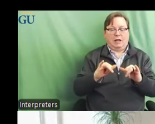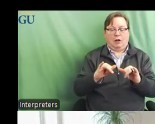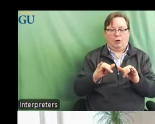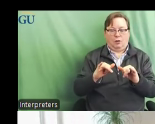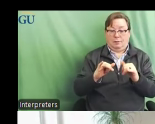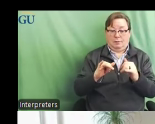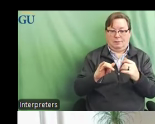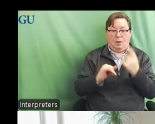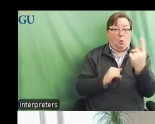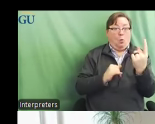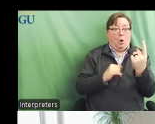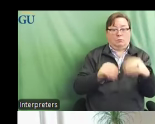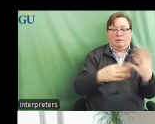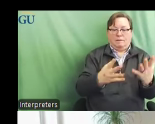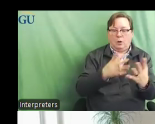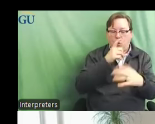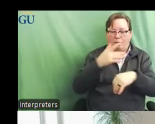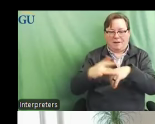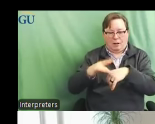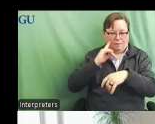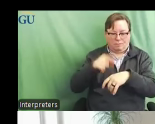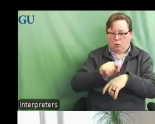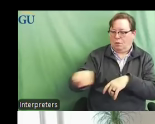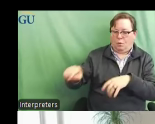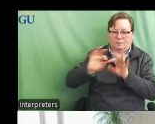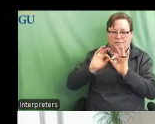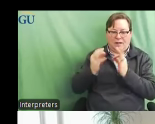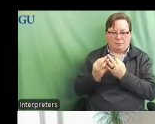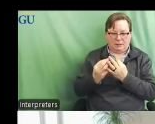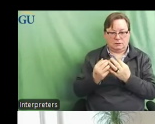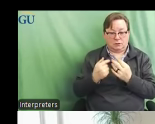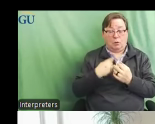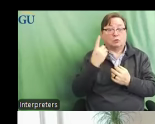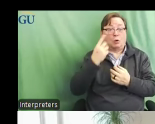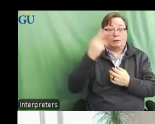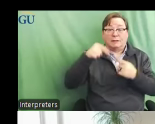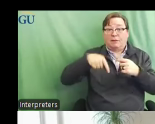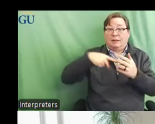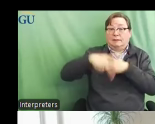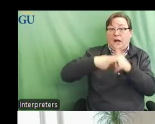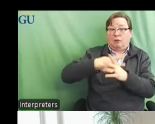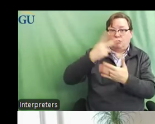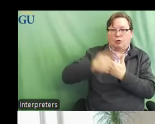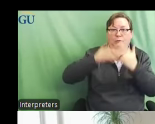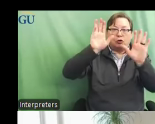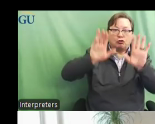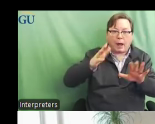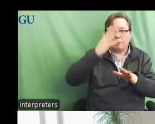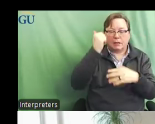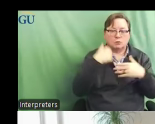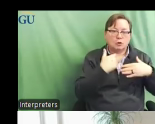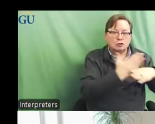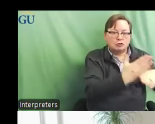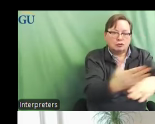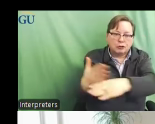available. And so that's one of the great things about programs like this, is that we can share some of this information so that providers